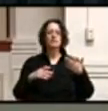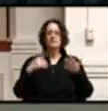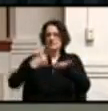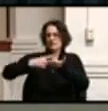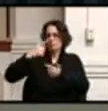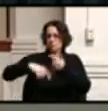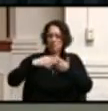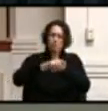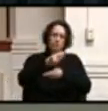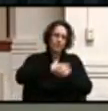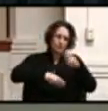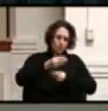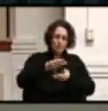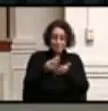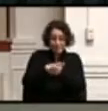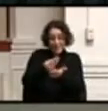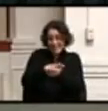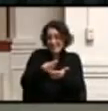But, you know,